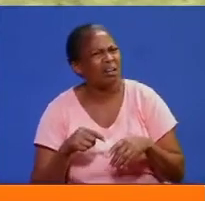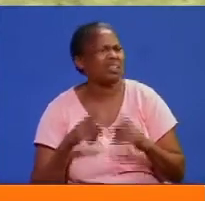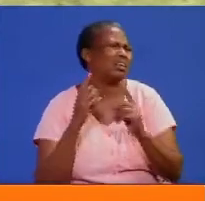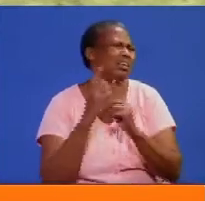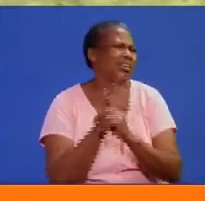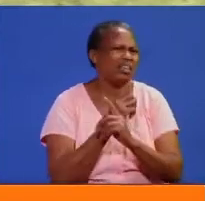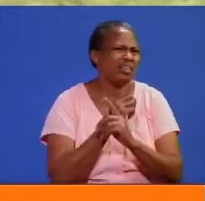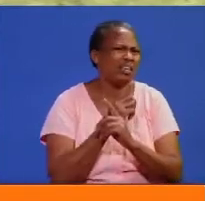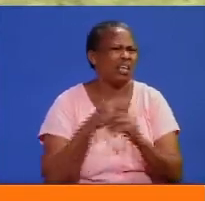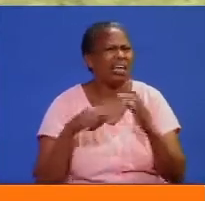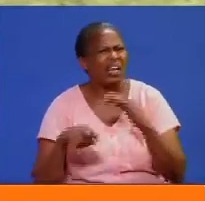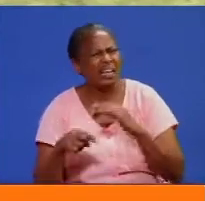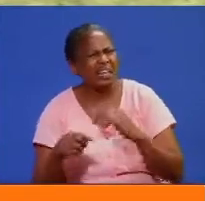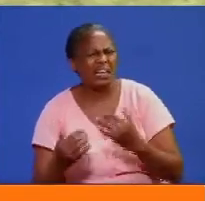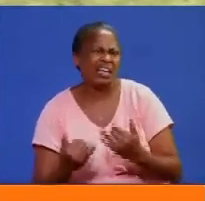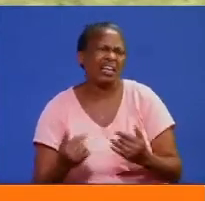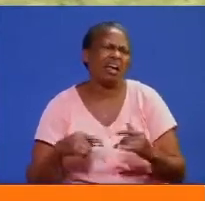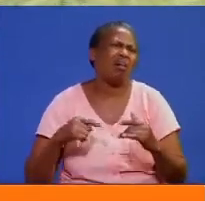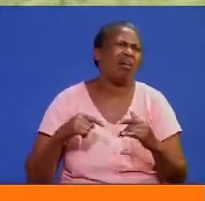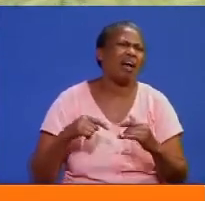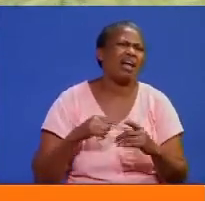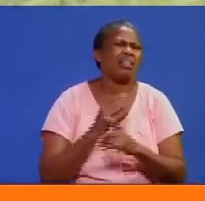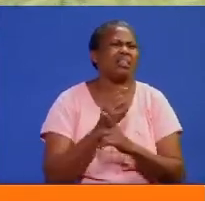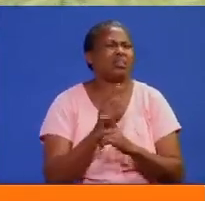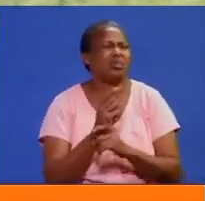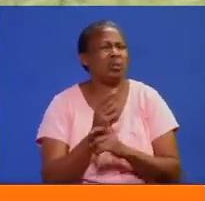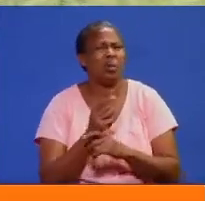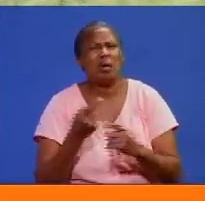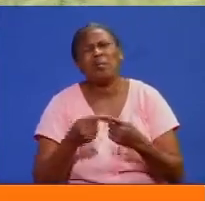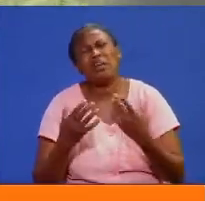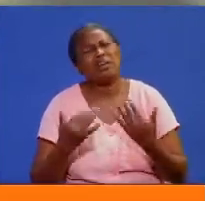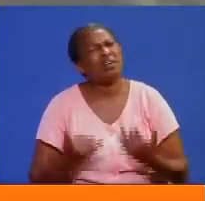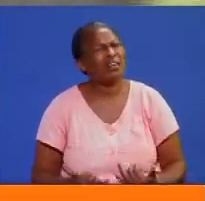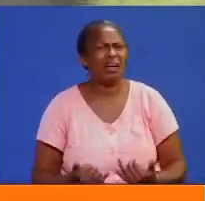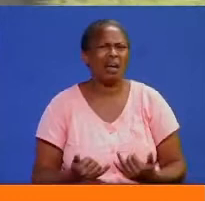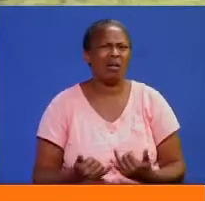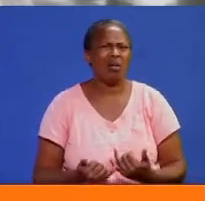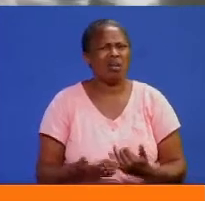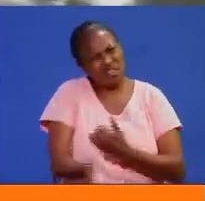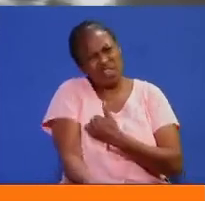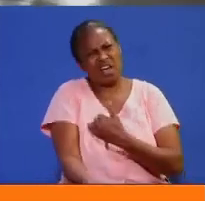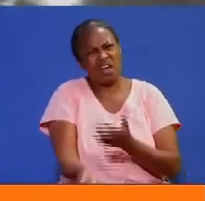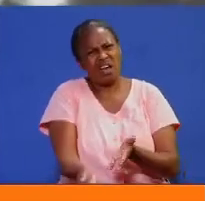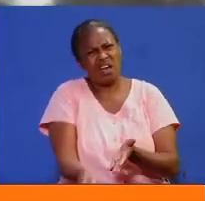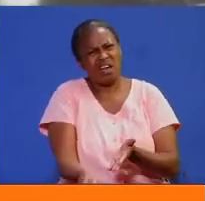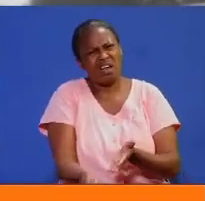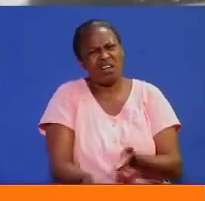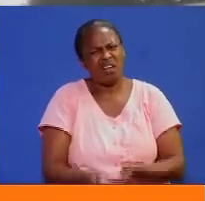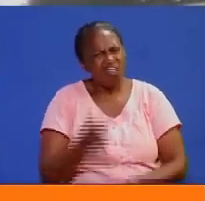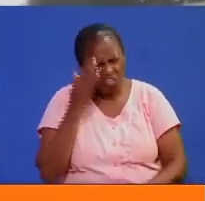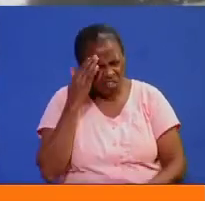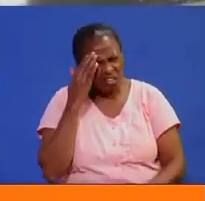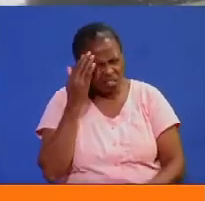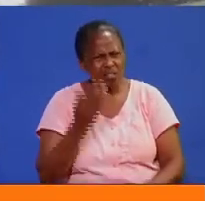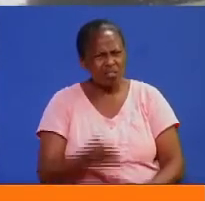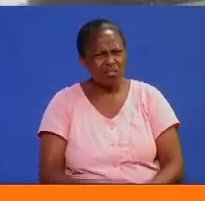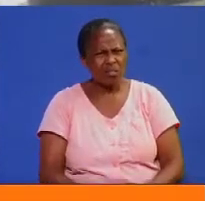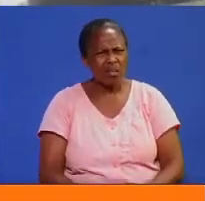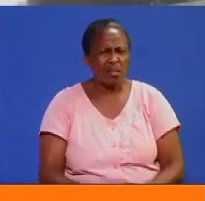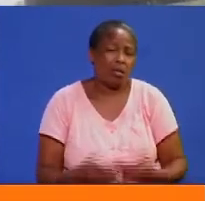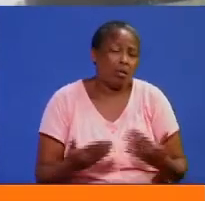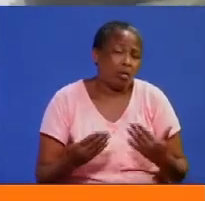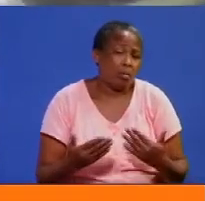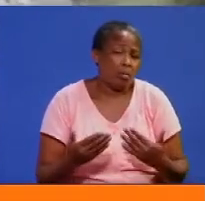anaenda kazi. Kutoka asubuhi ako hapa. Mpaka saa hii. Hebu nifikiria. However,